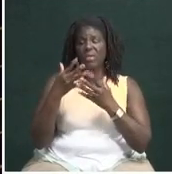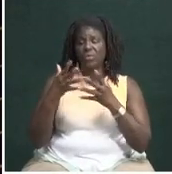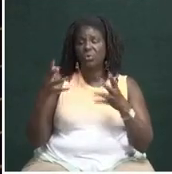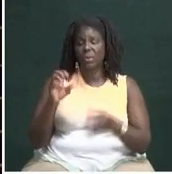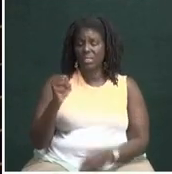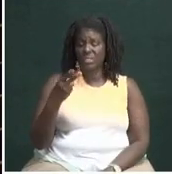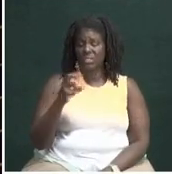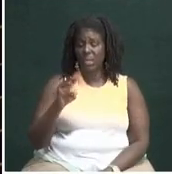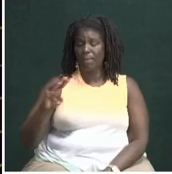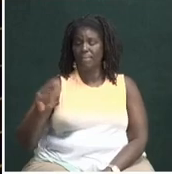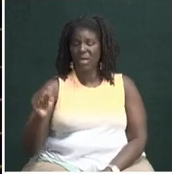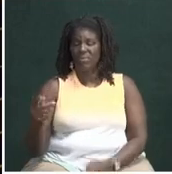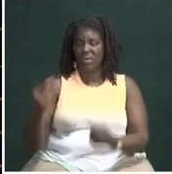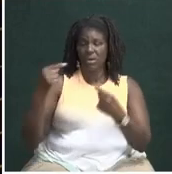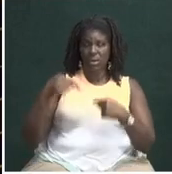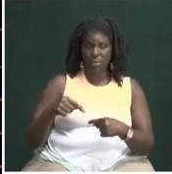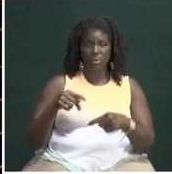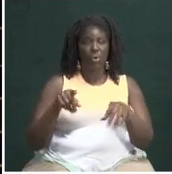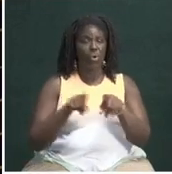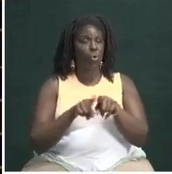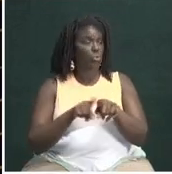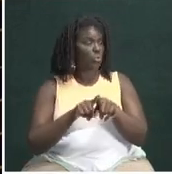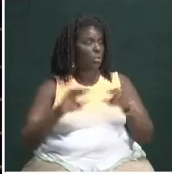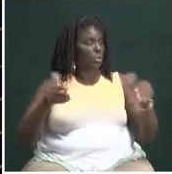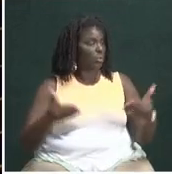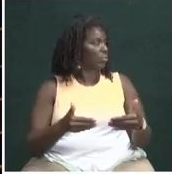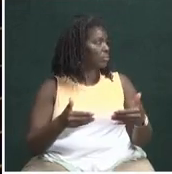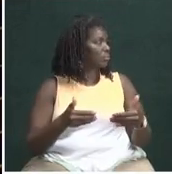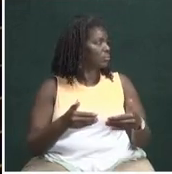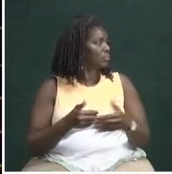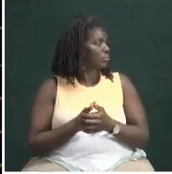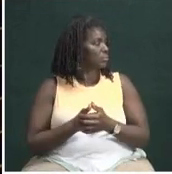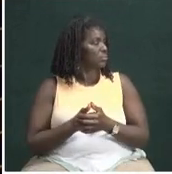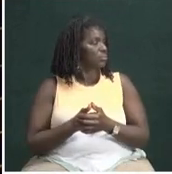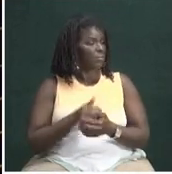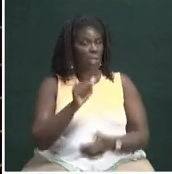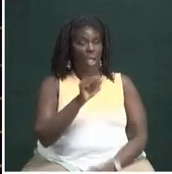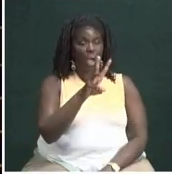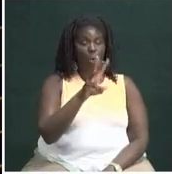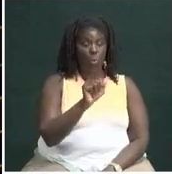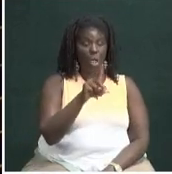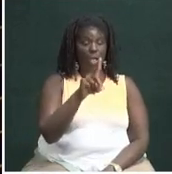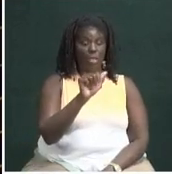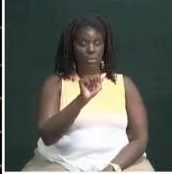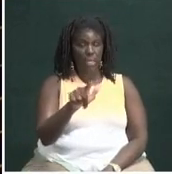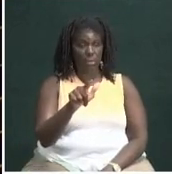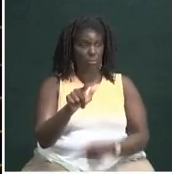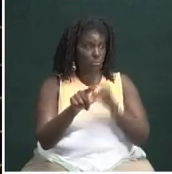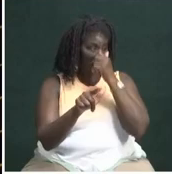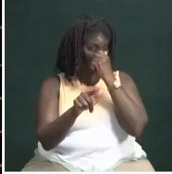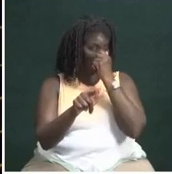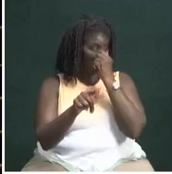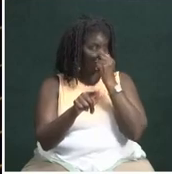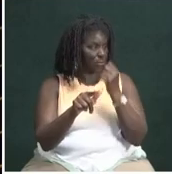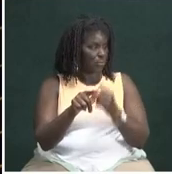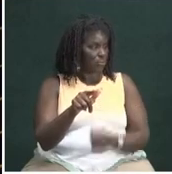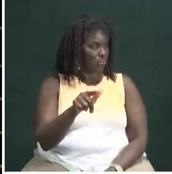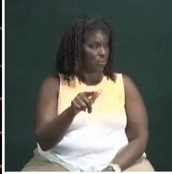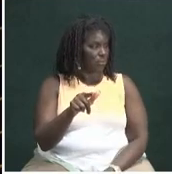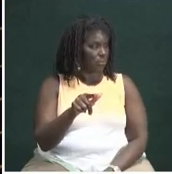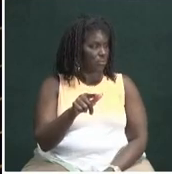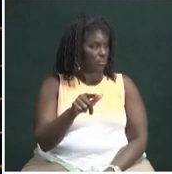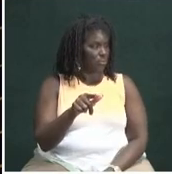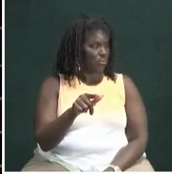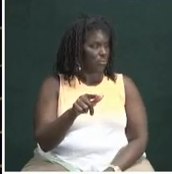for being here. I'd like to also introduce you to Awadal, I don't want to